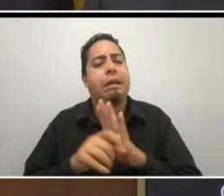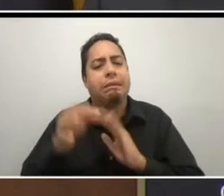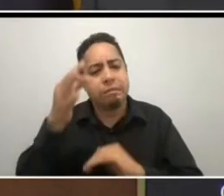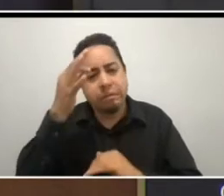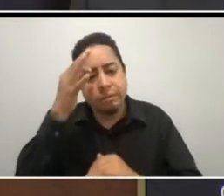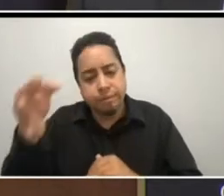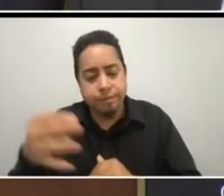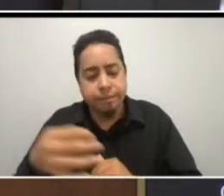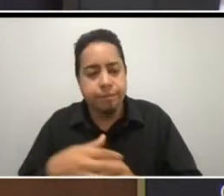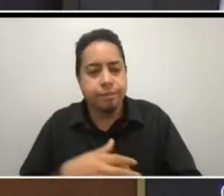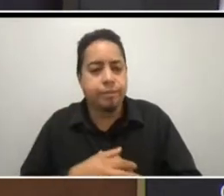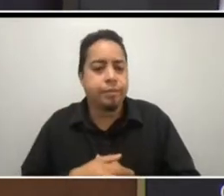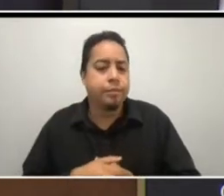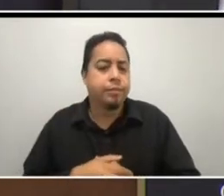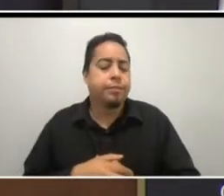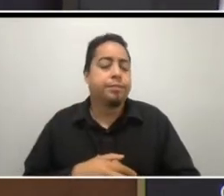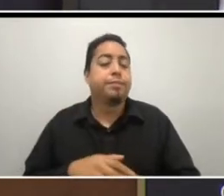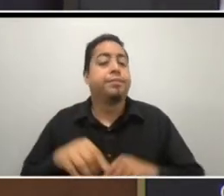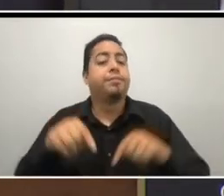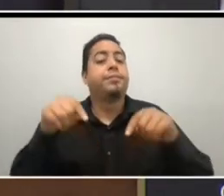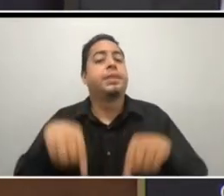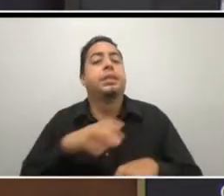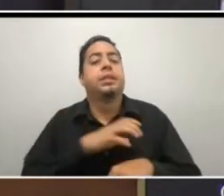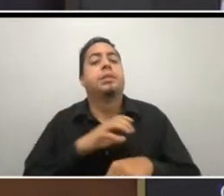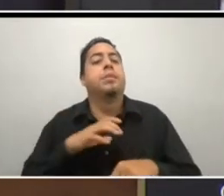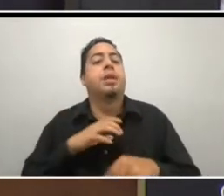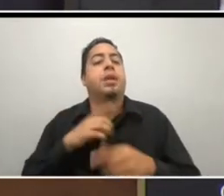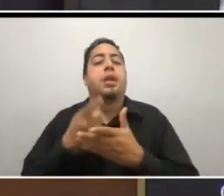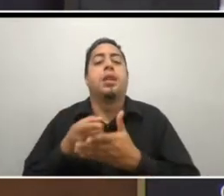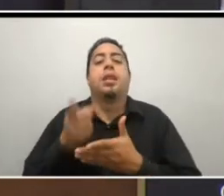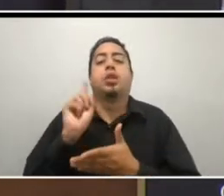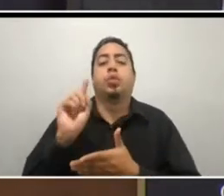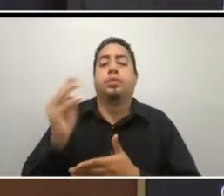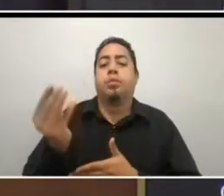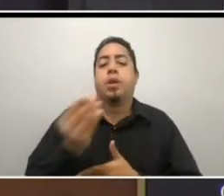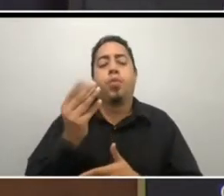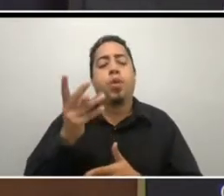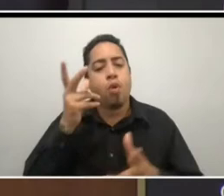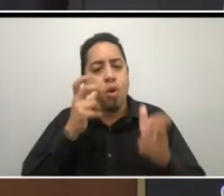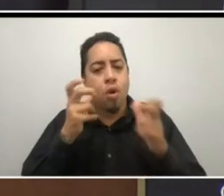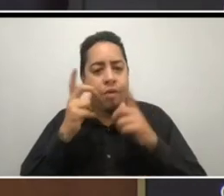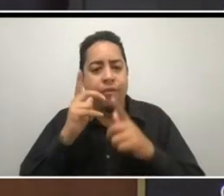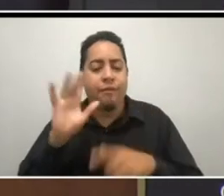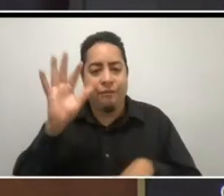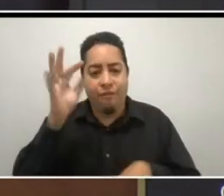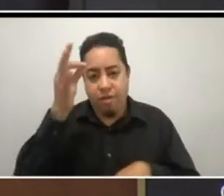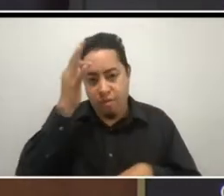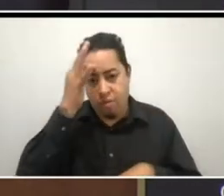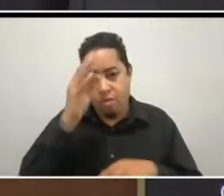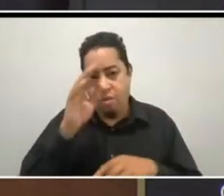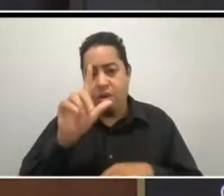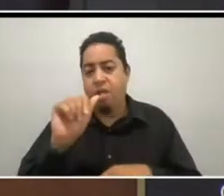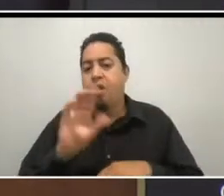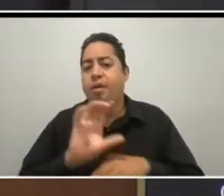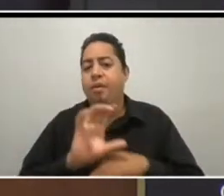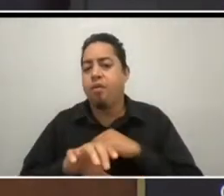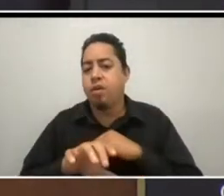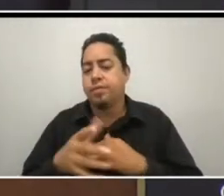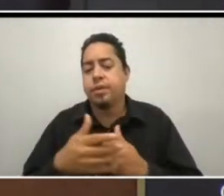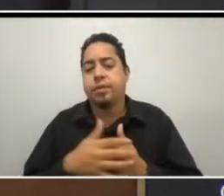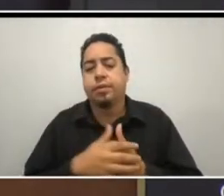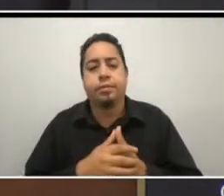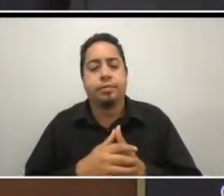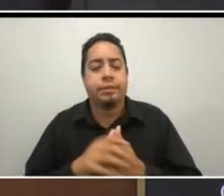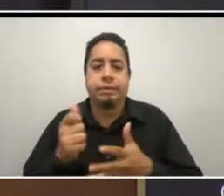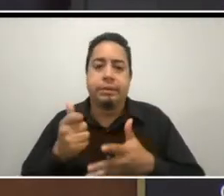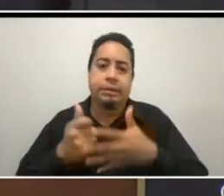In this committee's hearing last Monday, we heard from senior federal law enforcement officials, from the senior-most federal